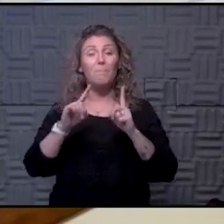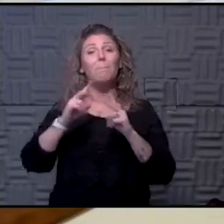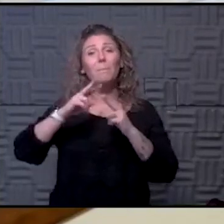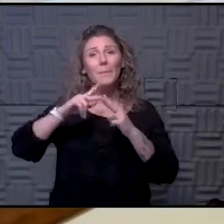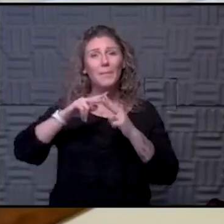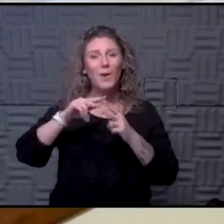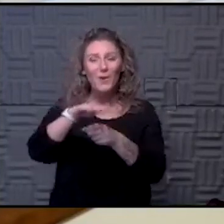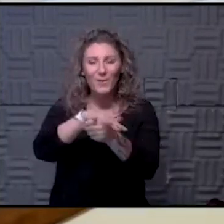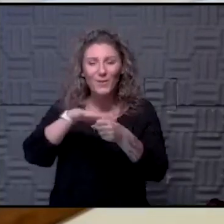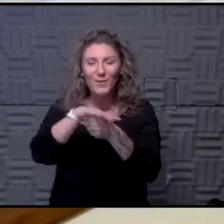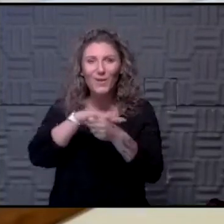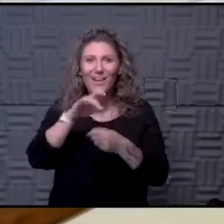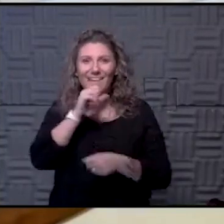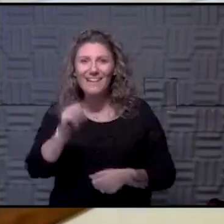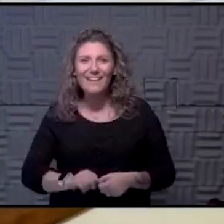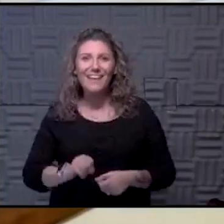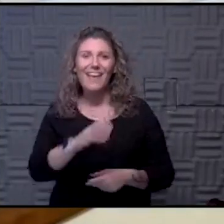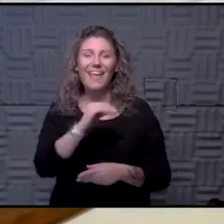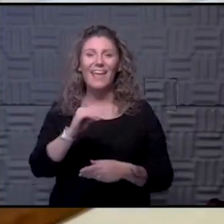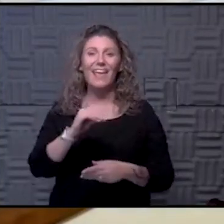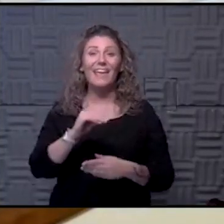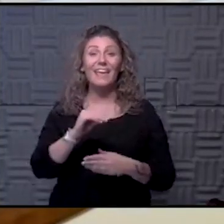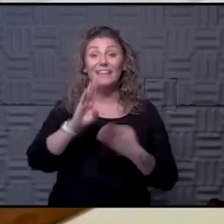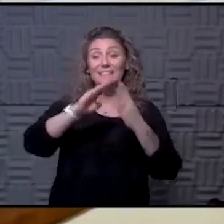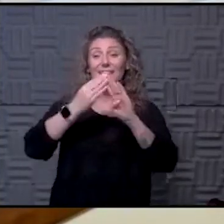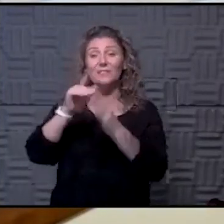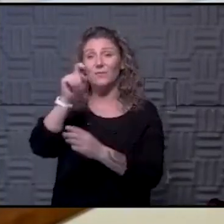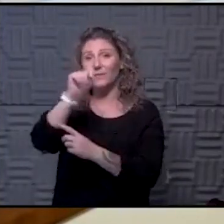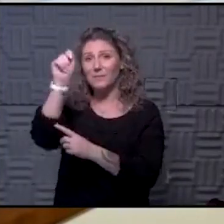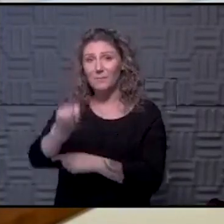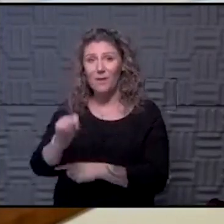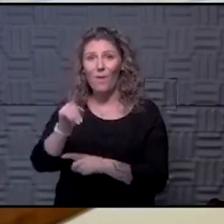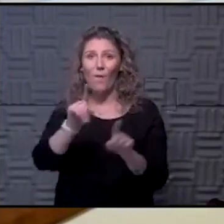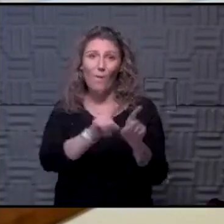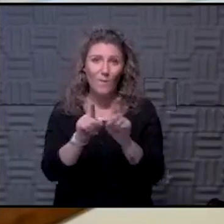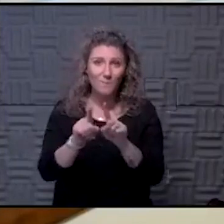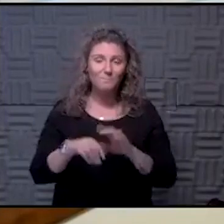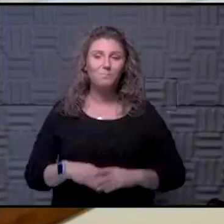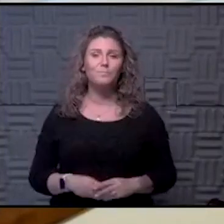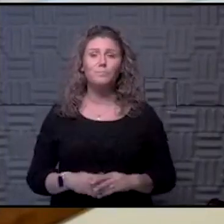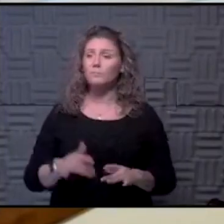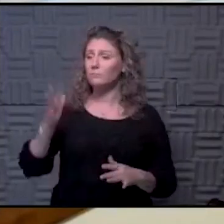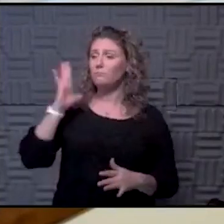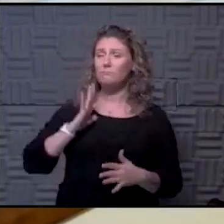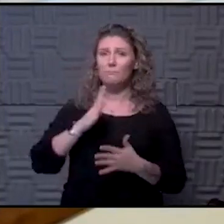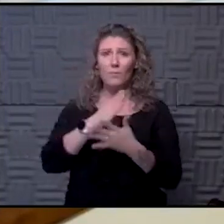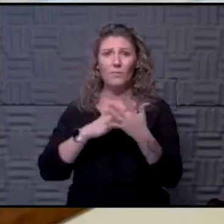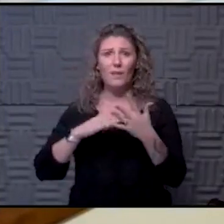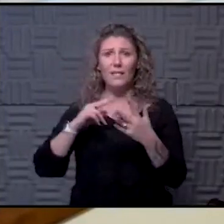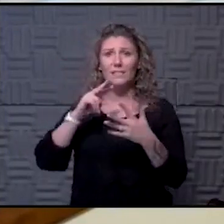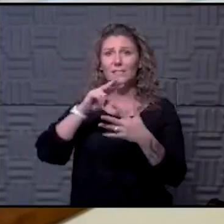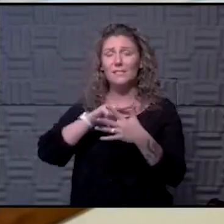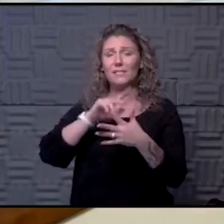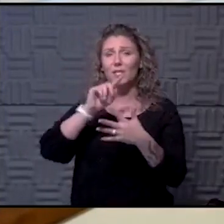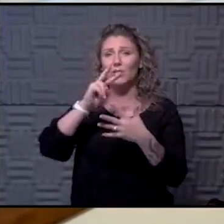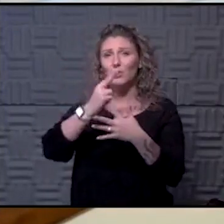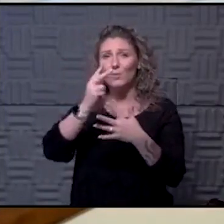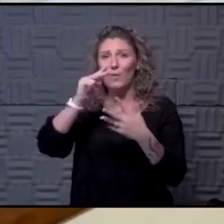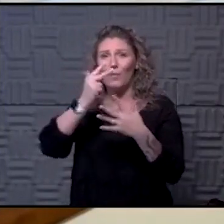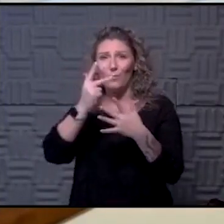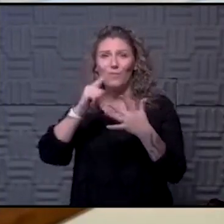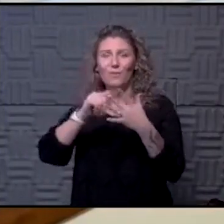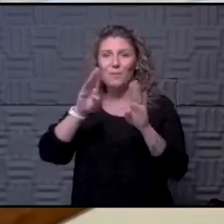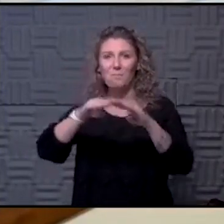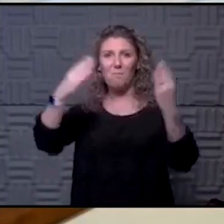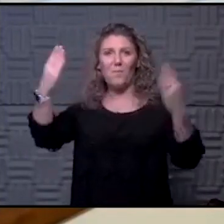aging agency along with the city of Topeka. And back when we had phase 2 and 3 open, they were doing pop-up clinics